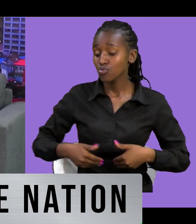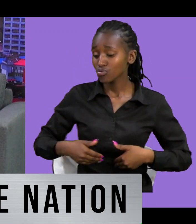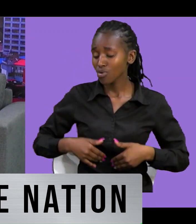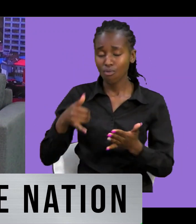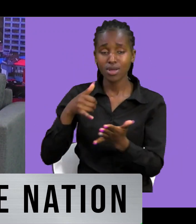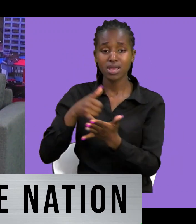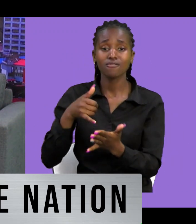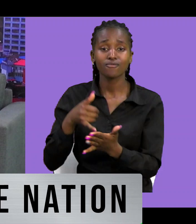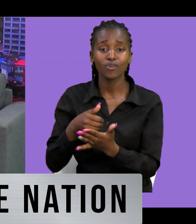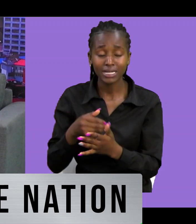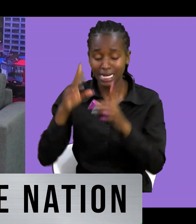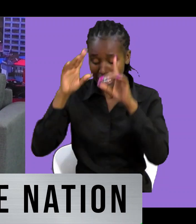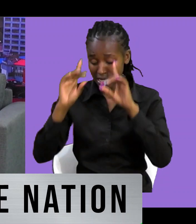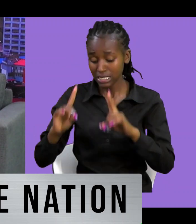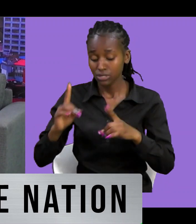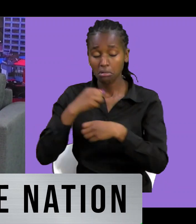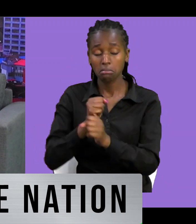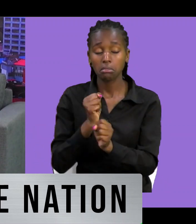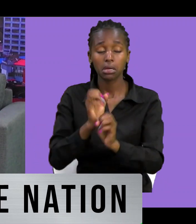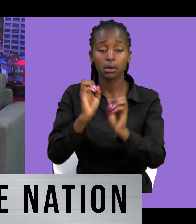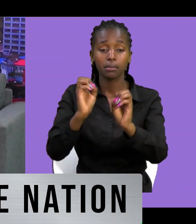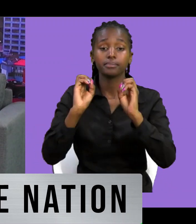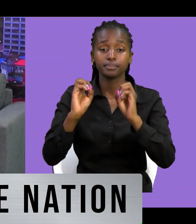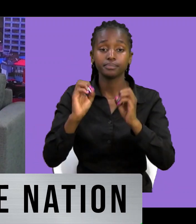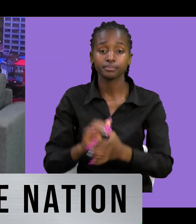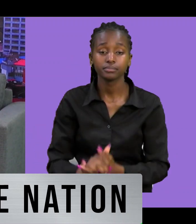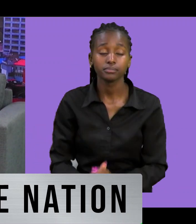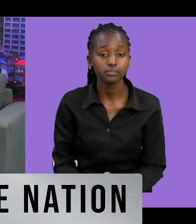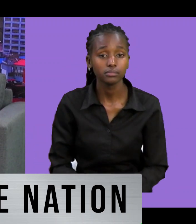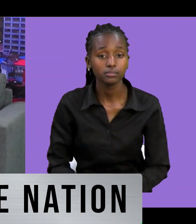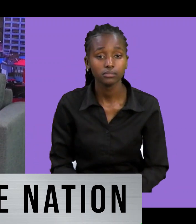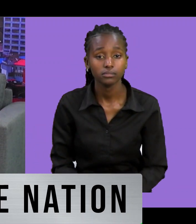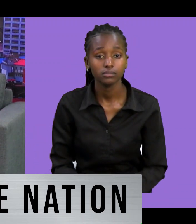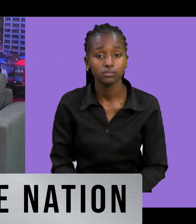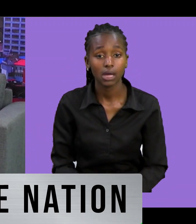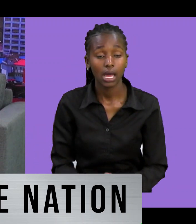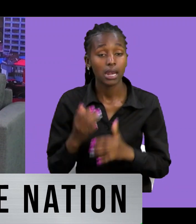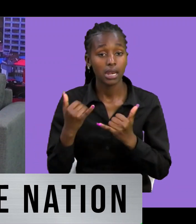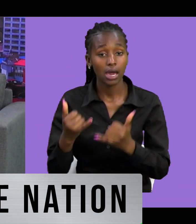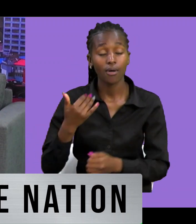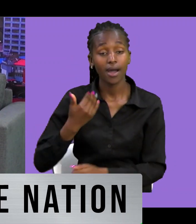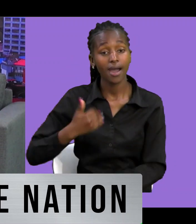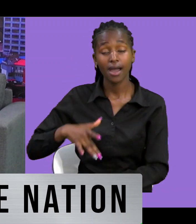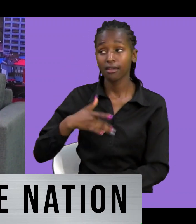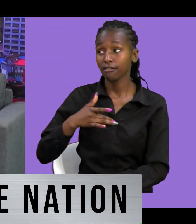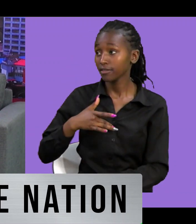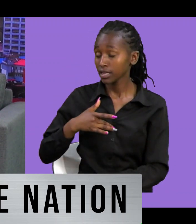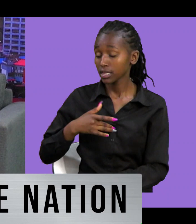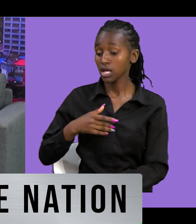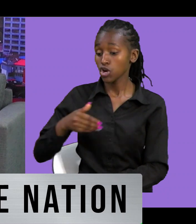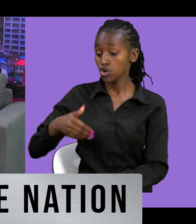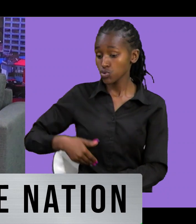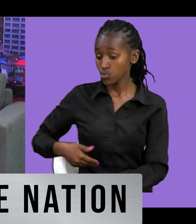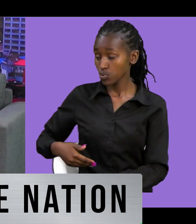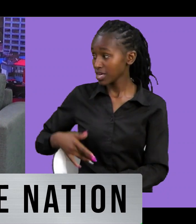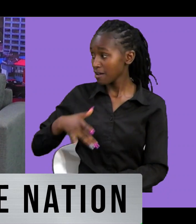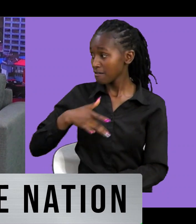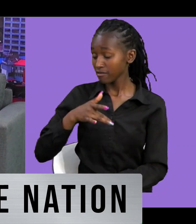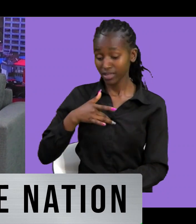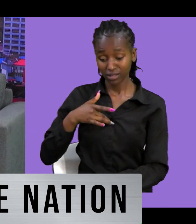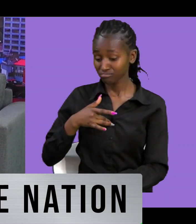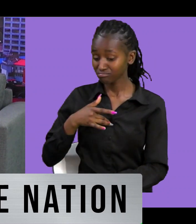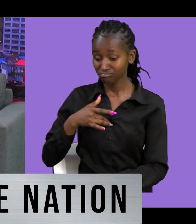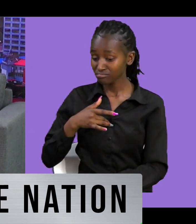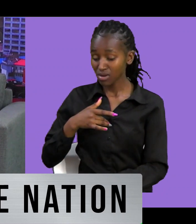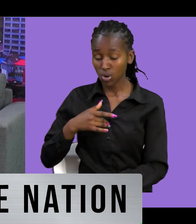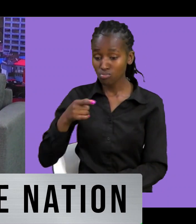involved in decision making. Okay. So we have come to a point where we as youths are also feeling like we have been left out